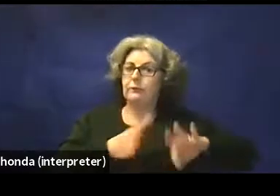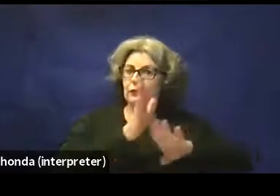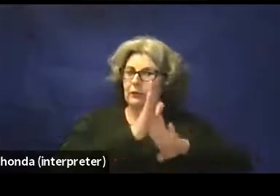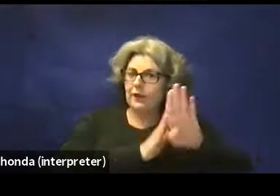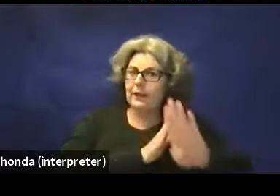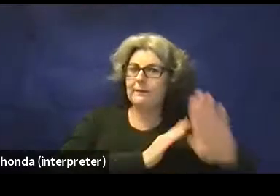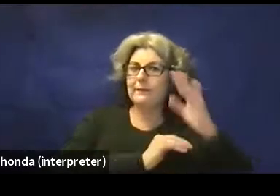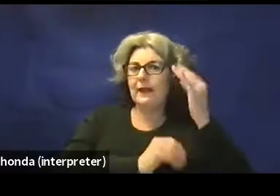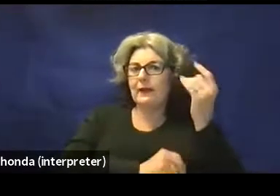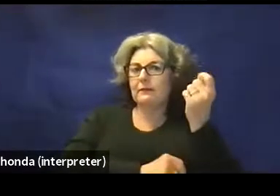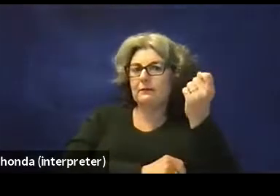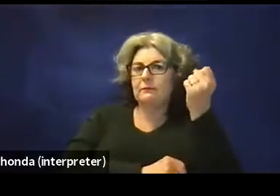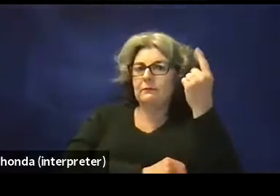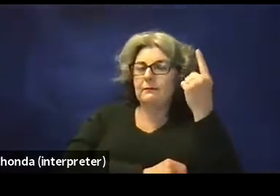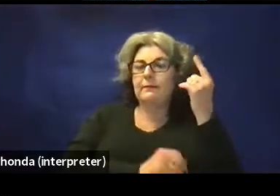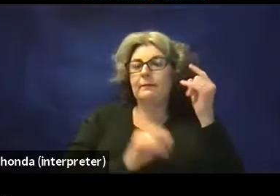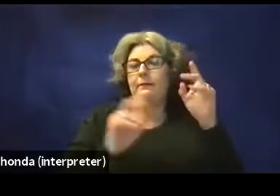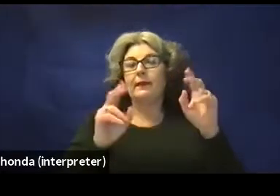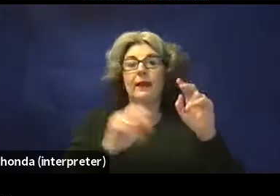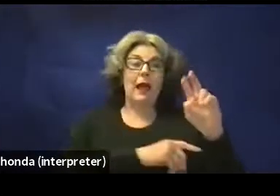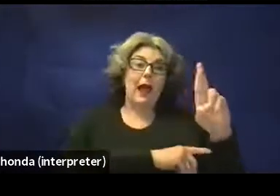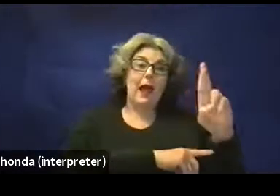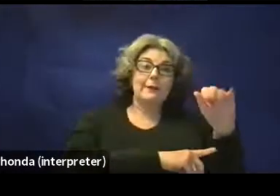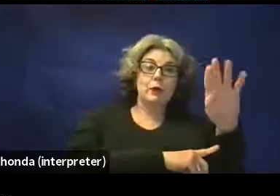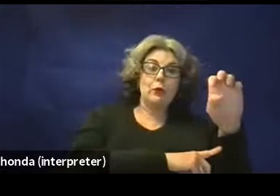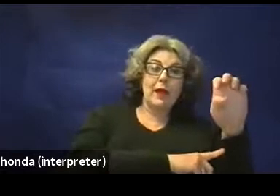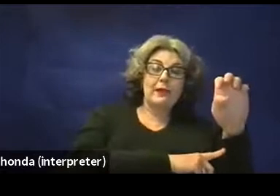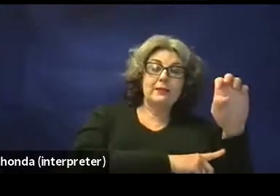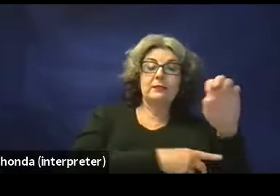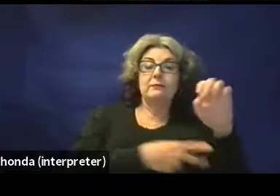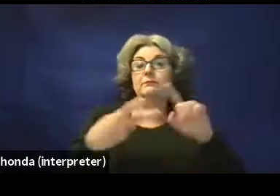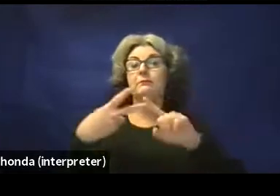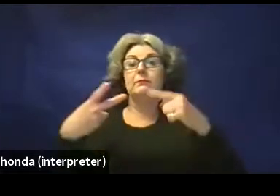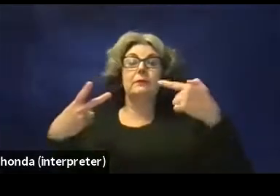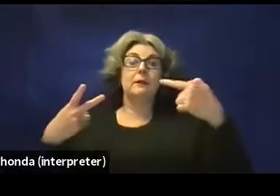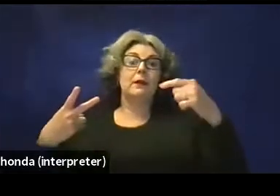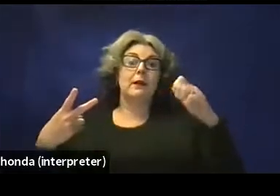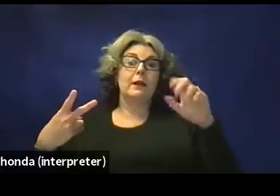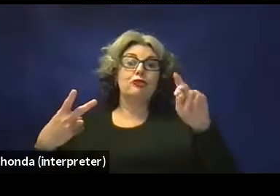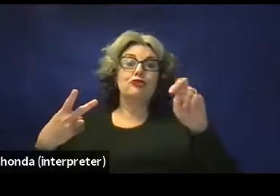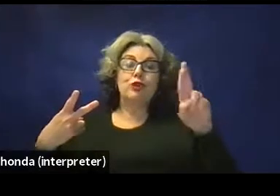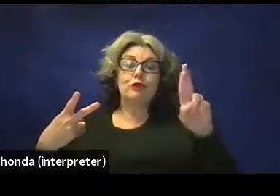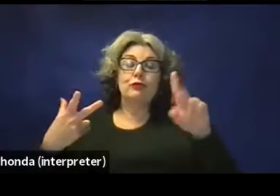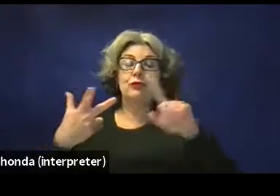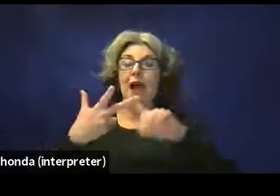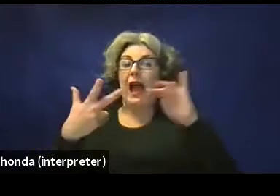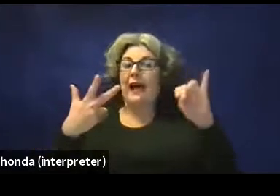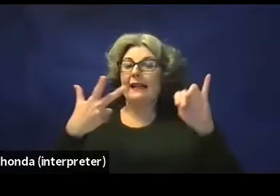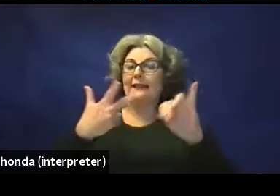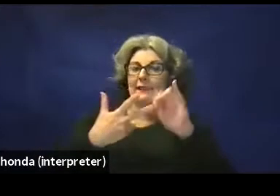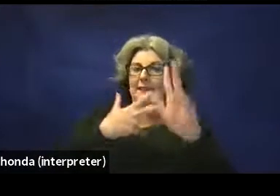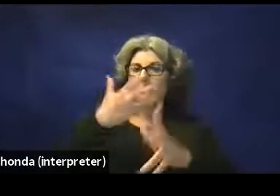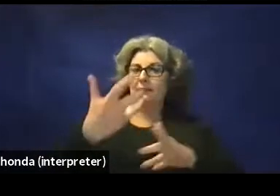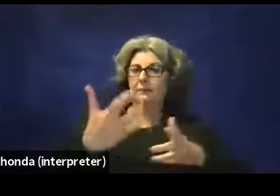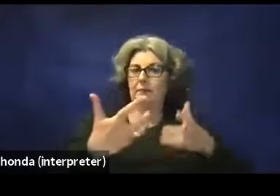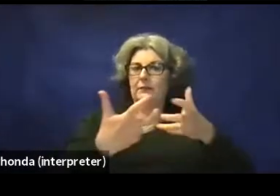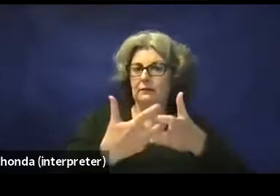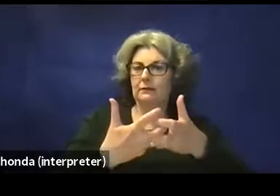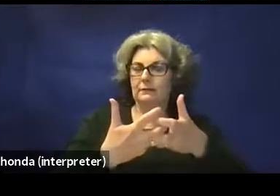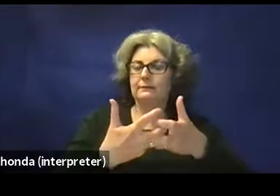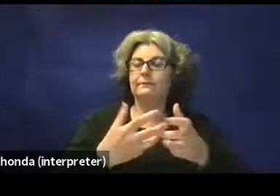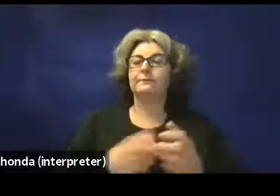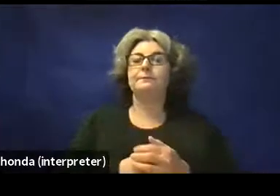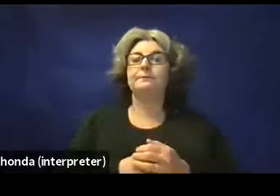develop that, to understand how their race and how their gender and other pieces of their identity actually come into